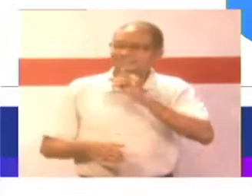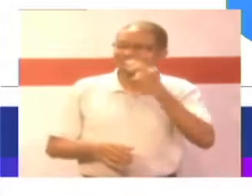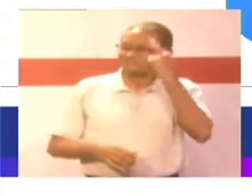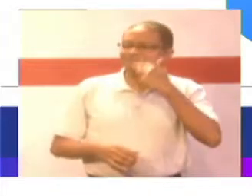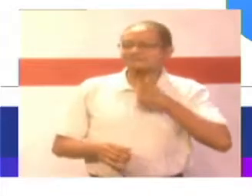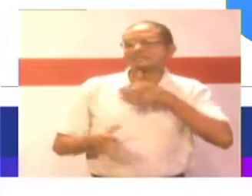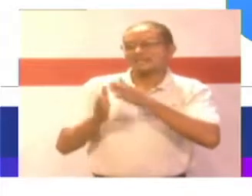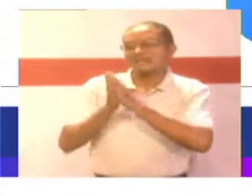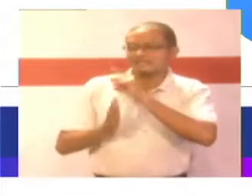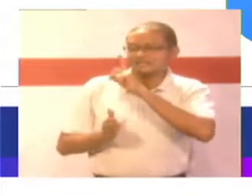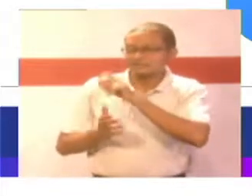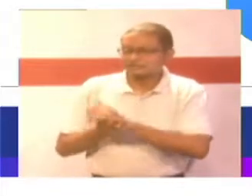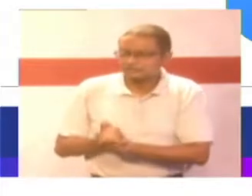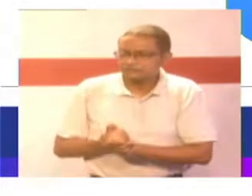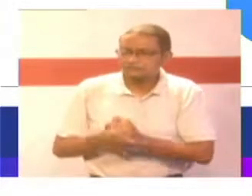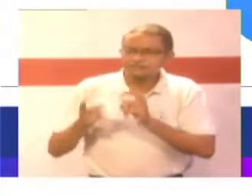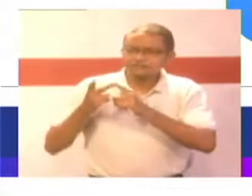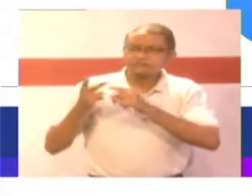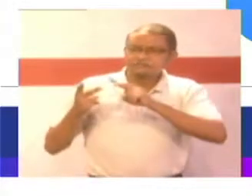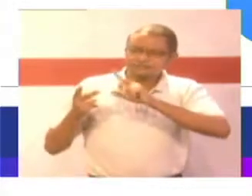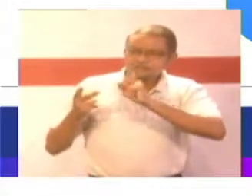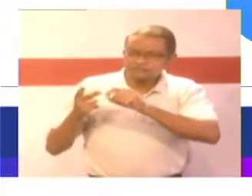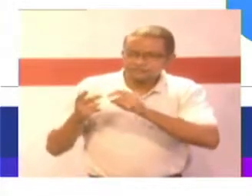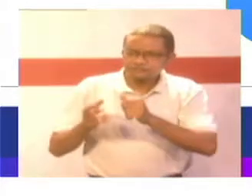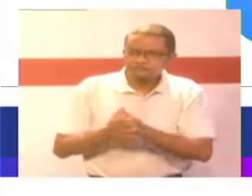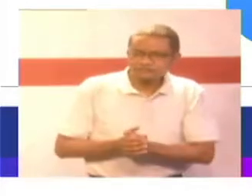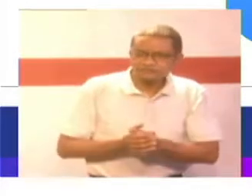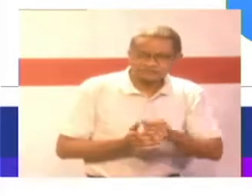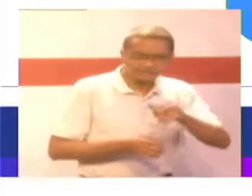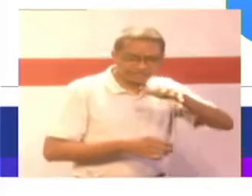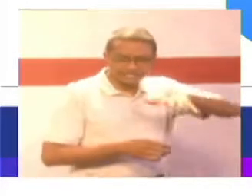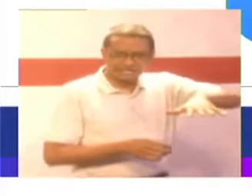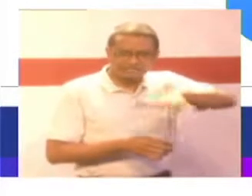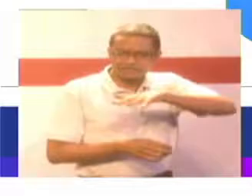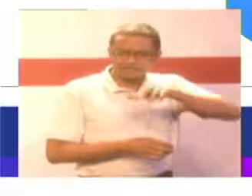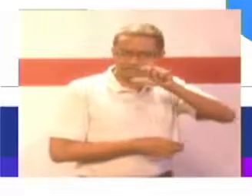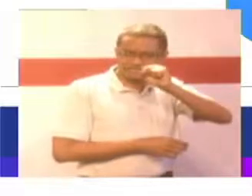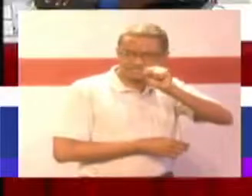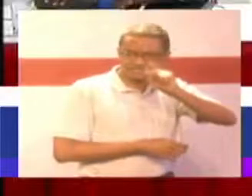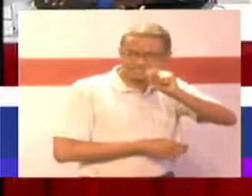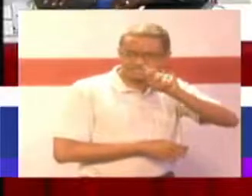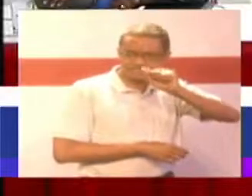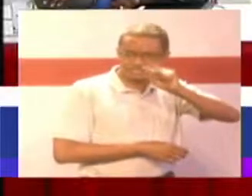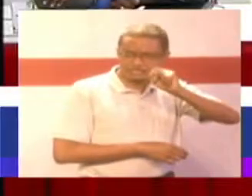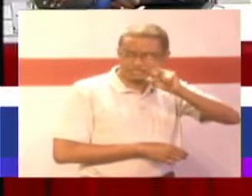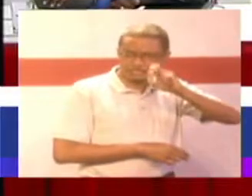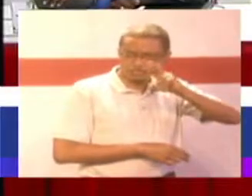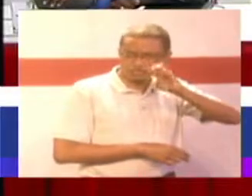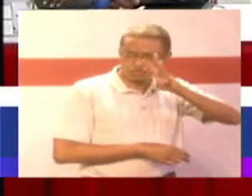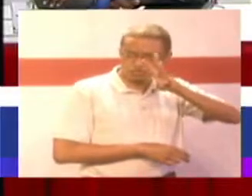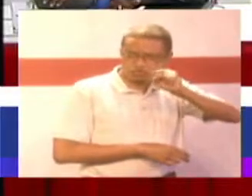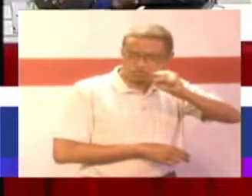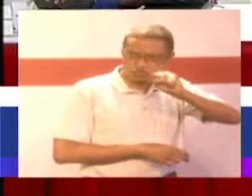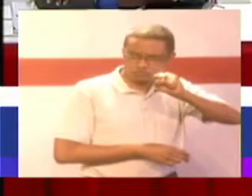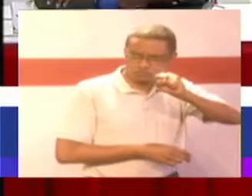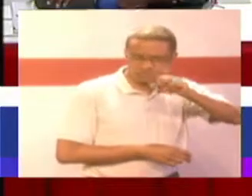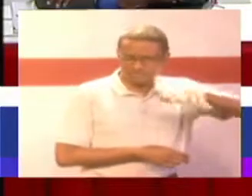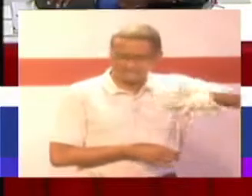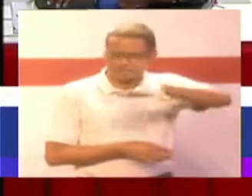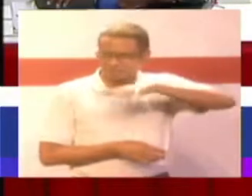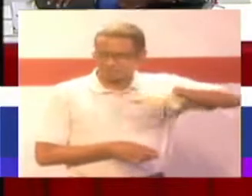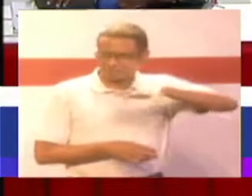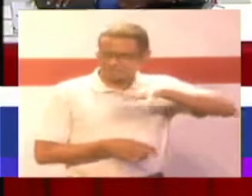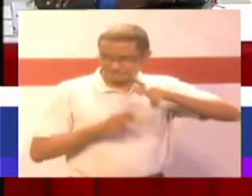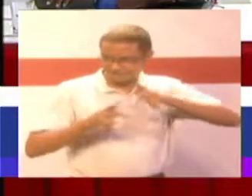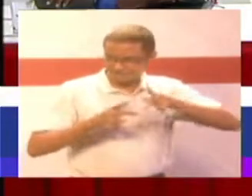is the vaccine uptake in the St. Andrews, St. David County? Thank you. Okay, thank you very much. Okay,